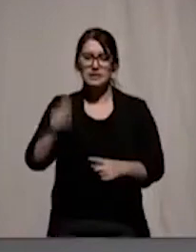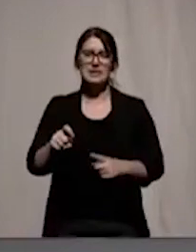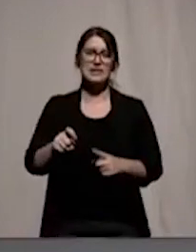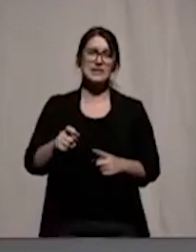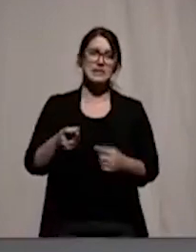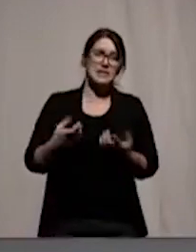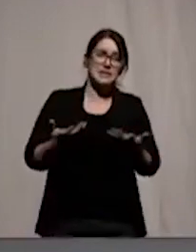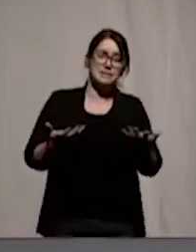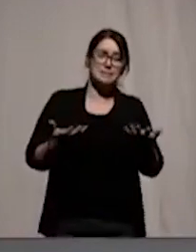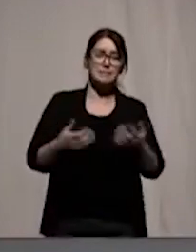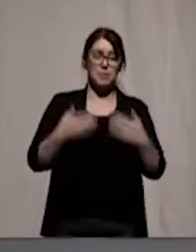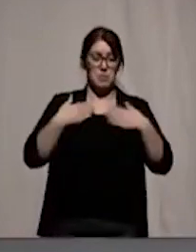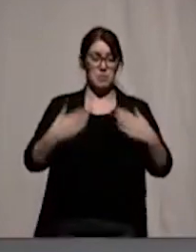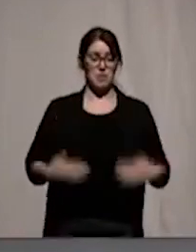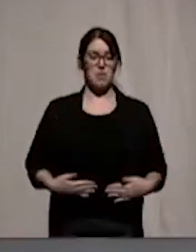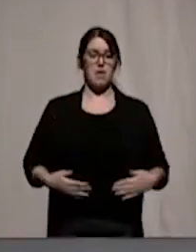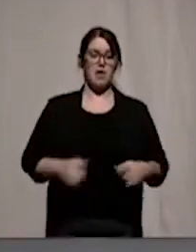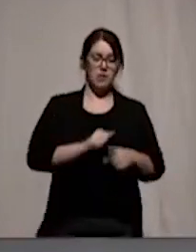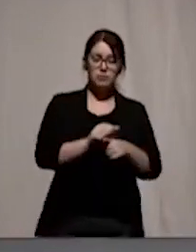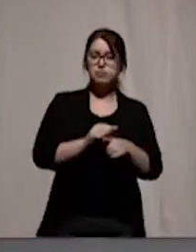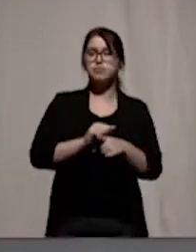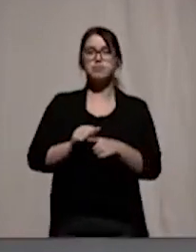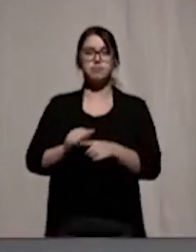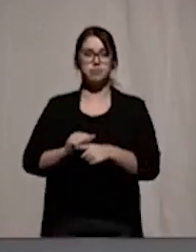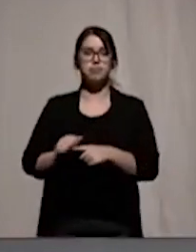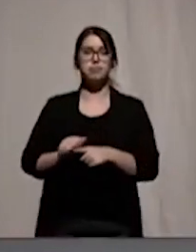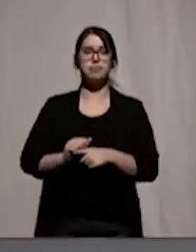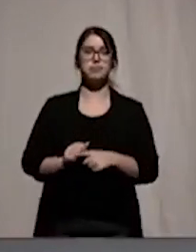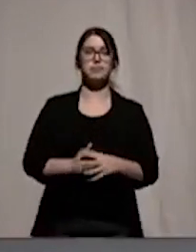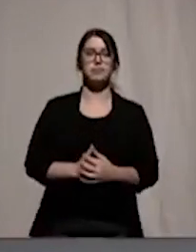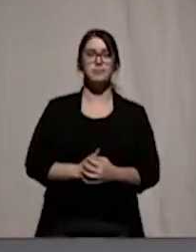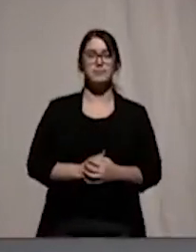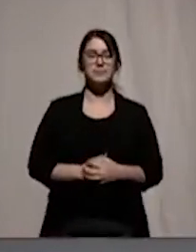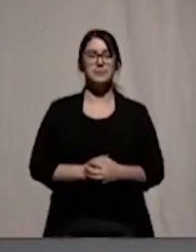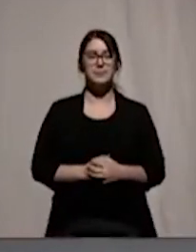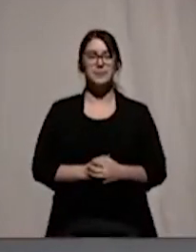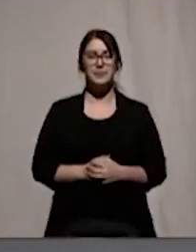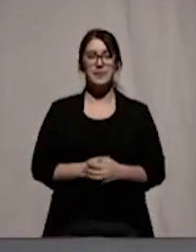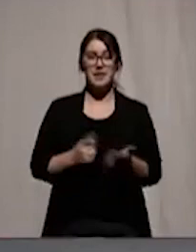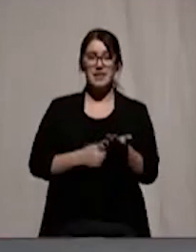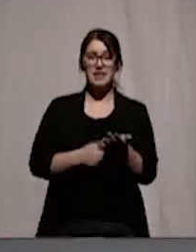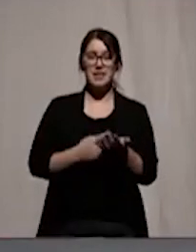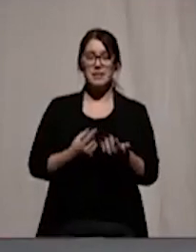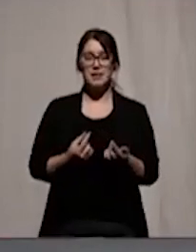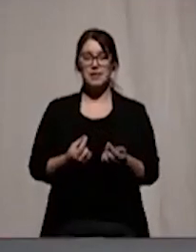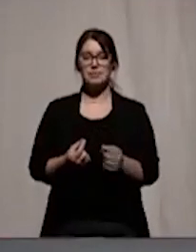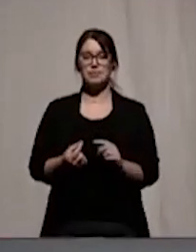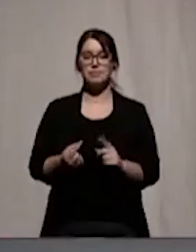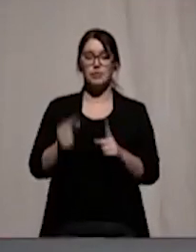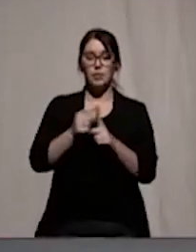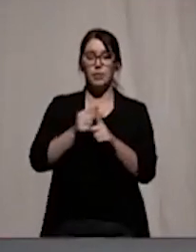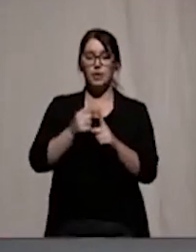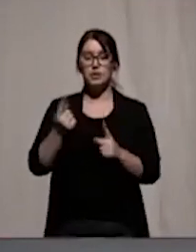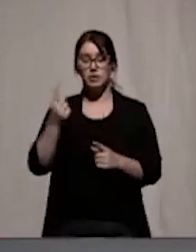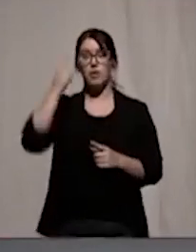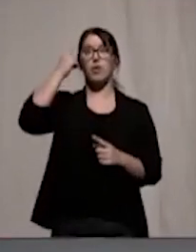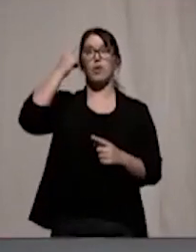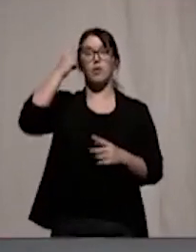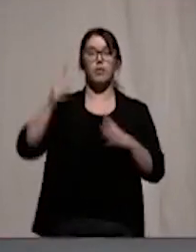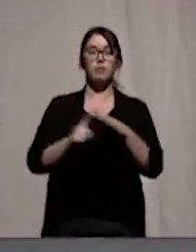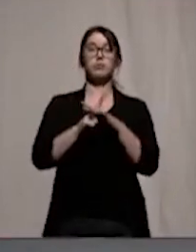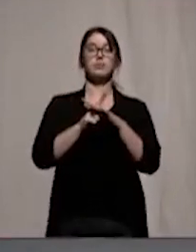singing. And then doing the exercising practice just puts the words in your mouth already, so you're already comfortable with putting the words into the